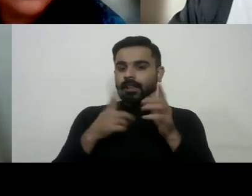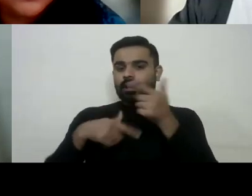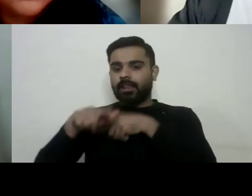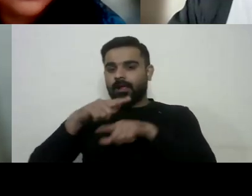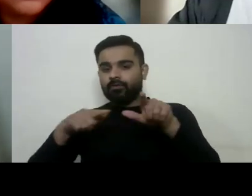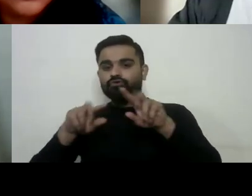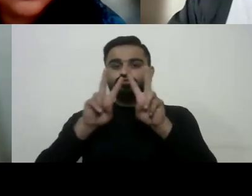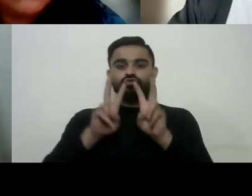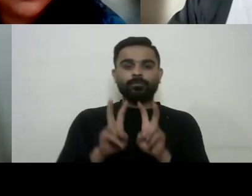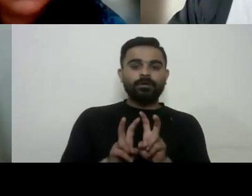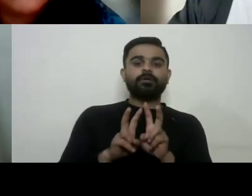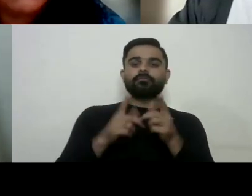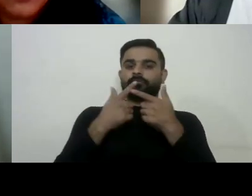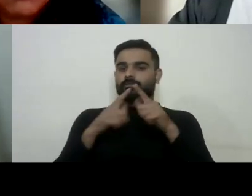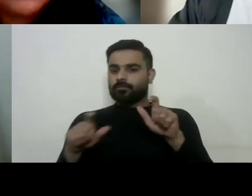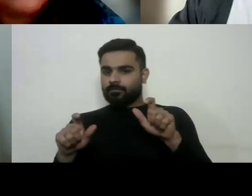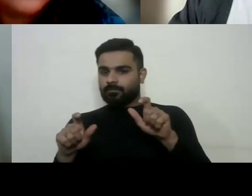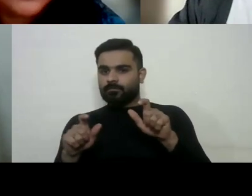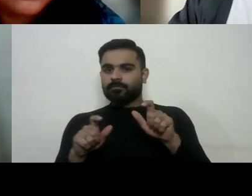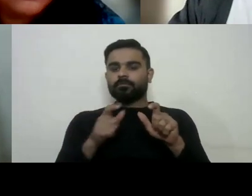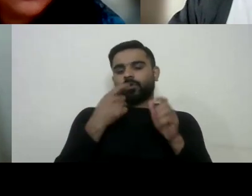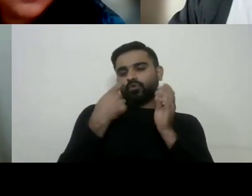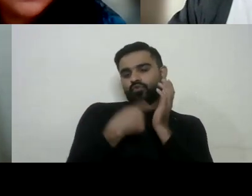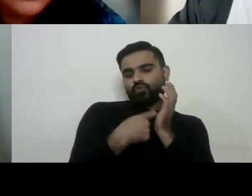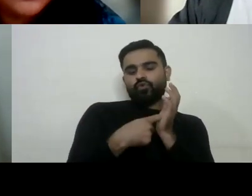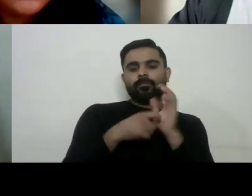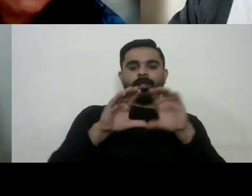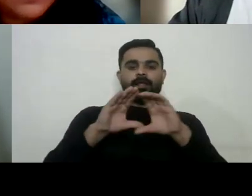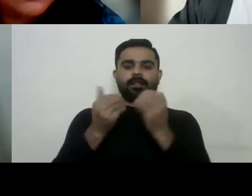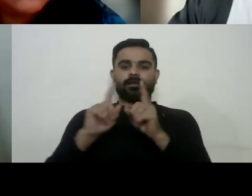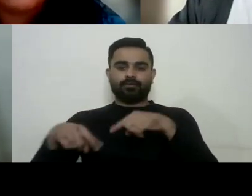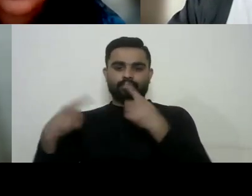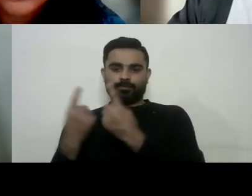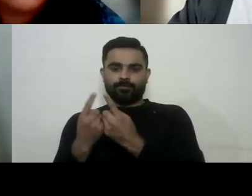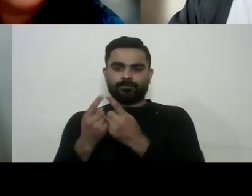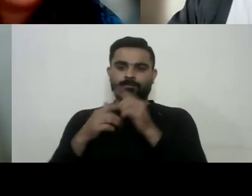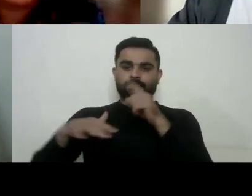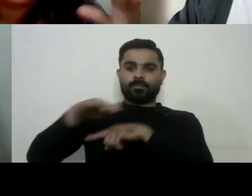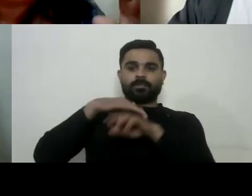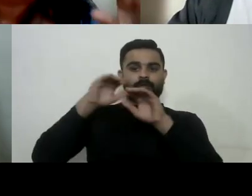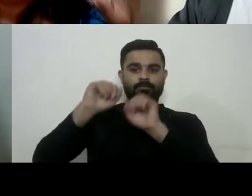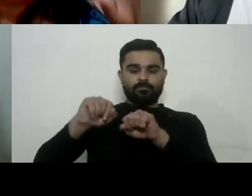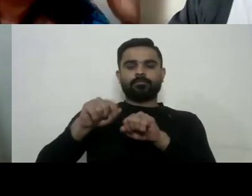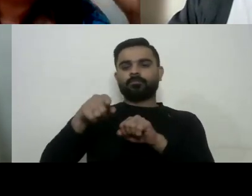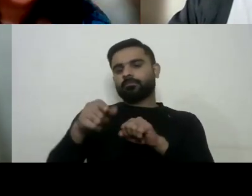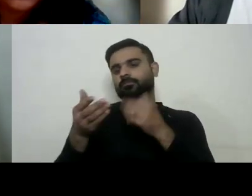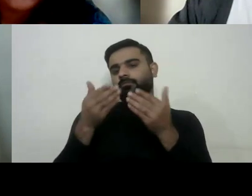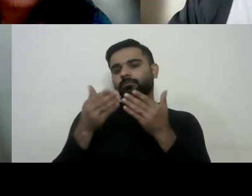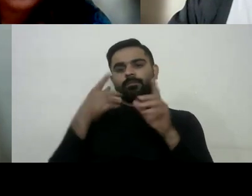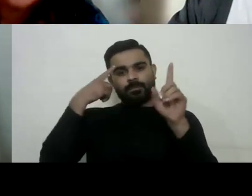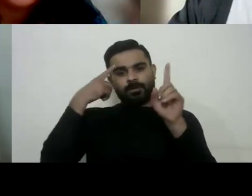subject. absolutely. Multilingualism can be a norm in your classroom. Depending on, of course, you will eventually have a